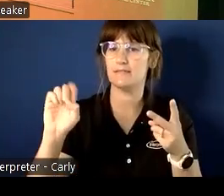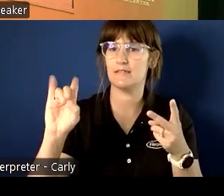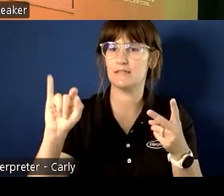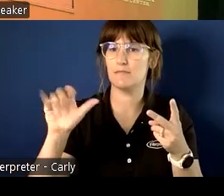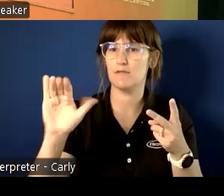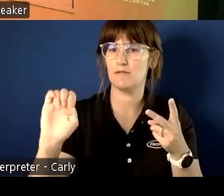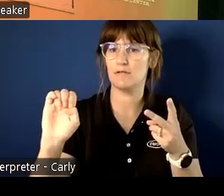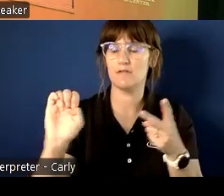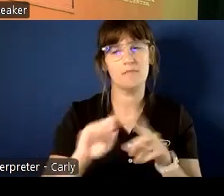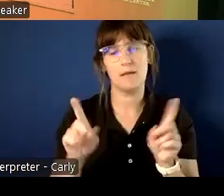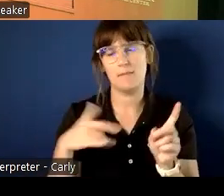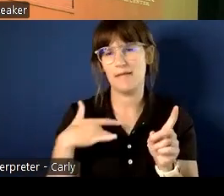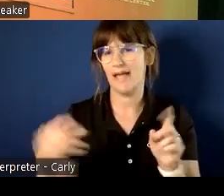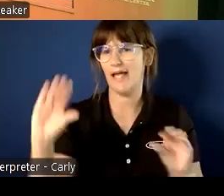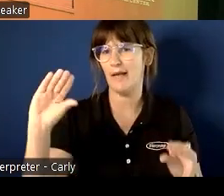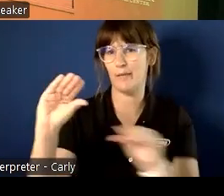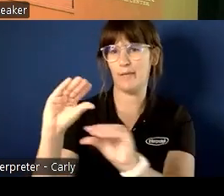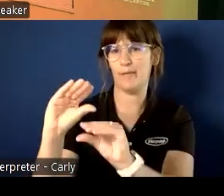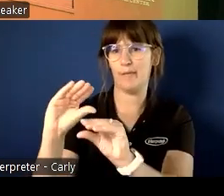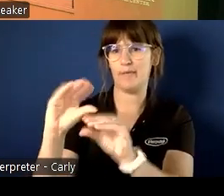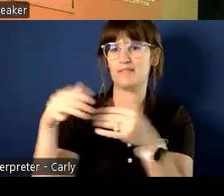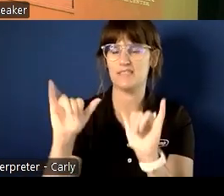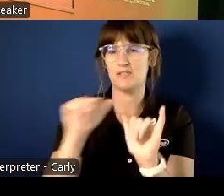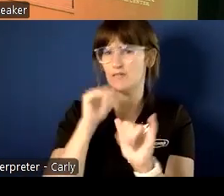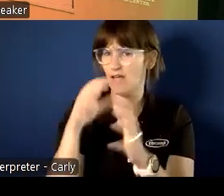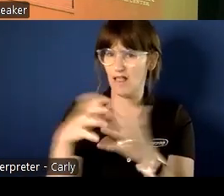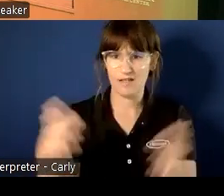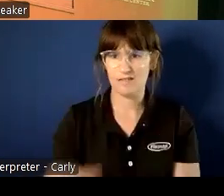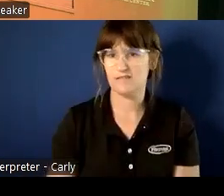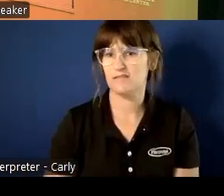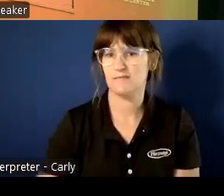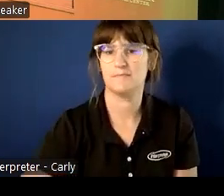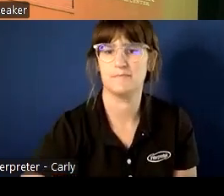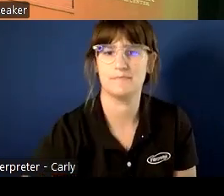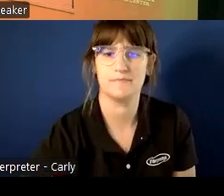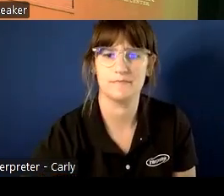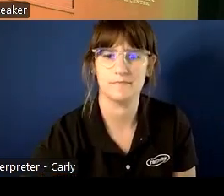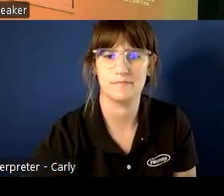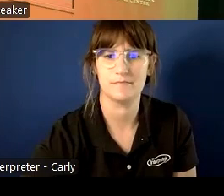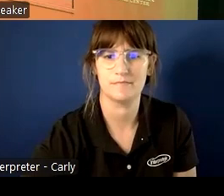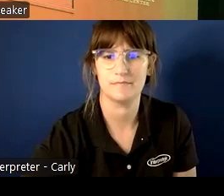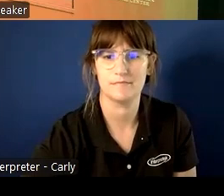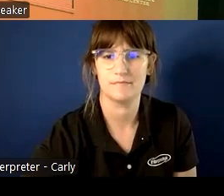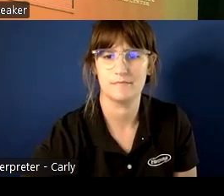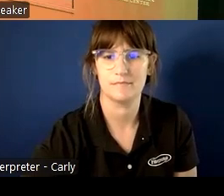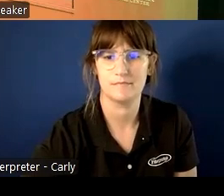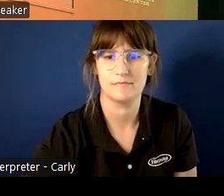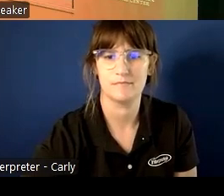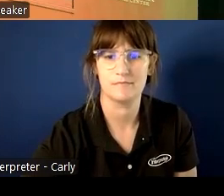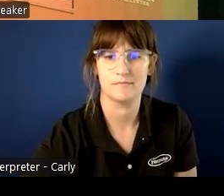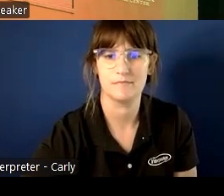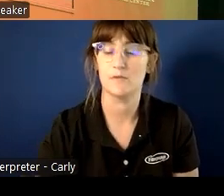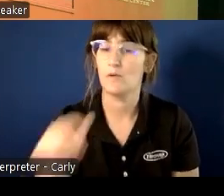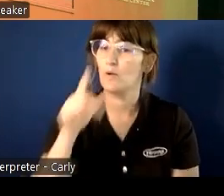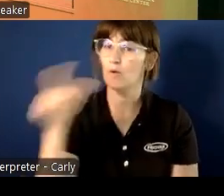usually a relatively smaller portion of the total cost of care. So who are we trying to impress? In this case, I'm trying